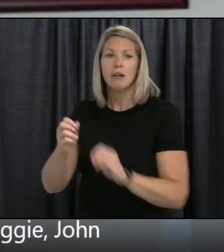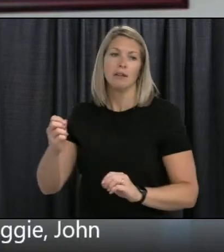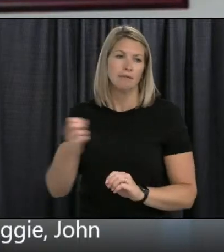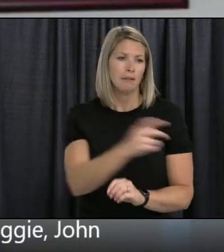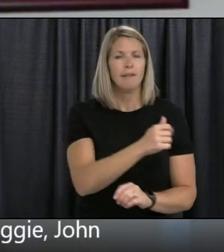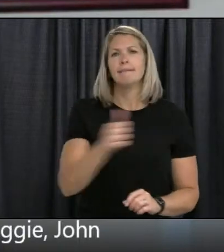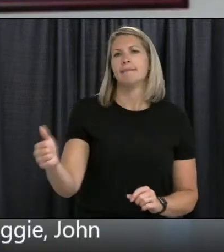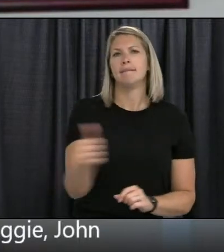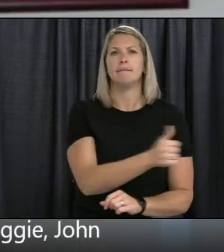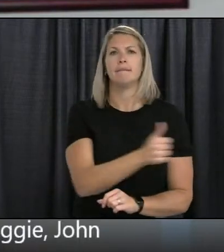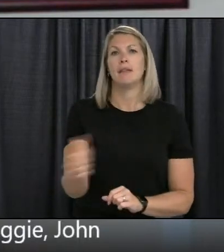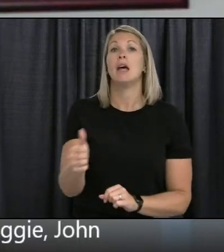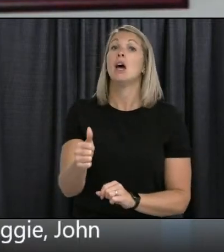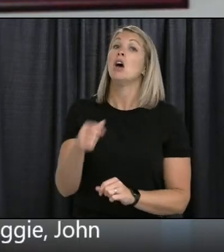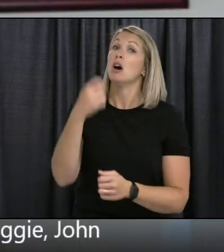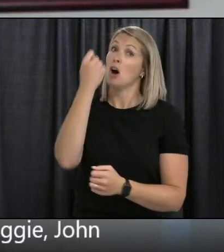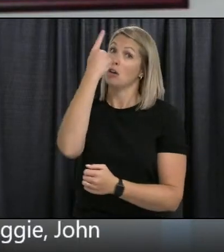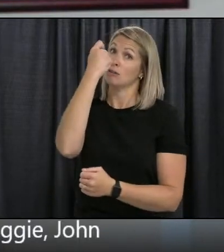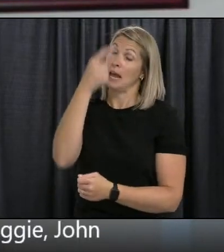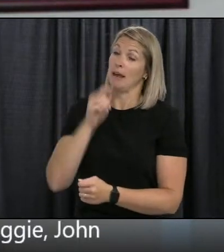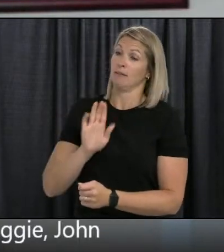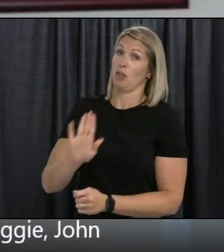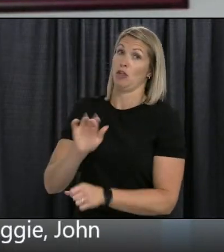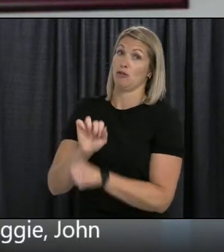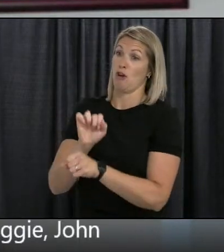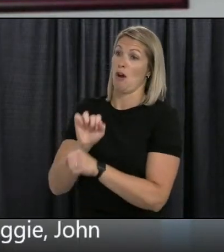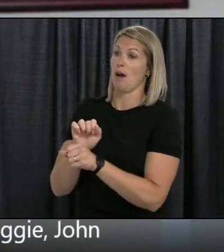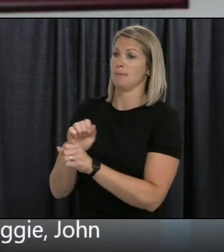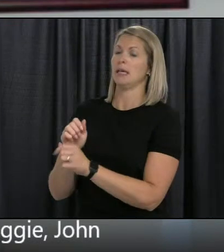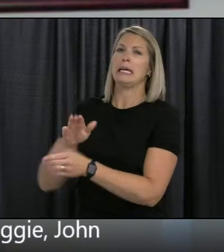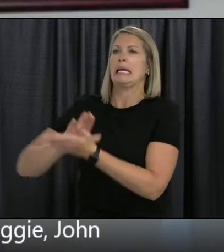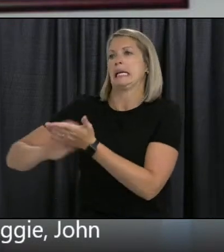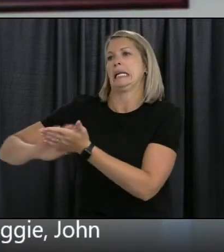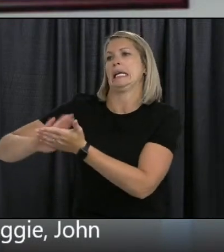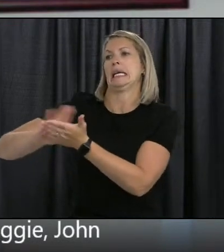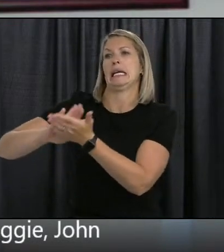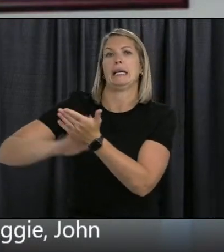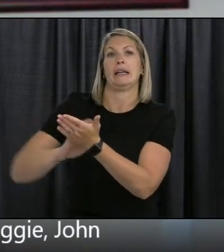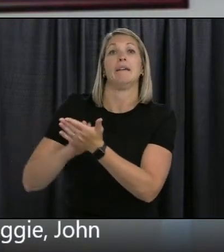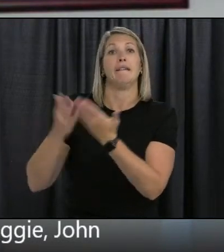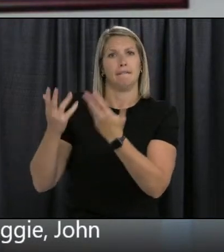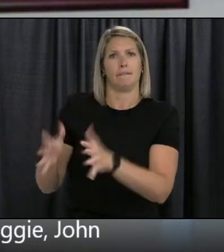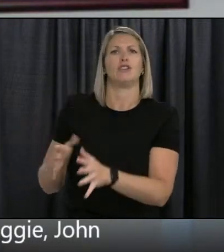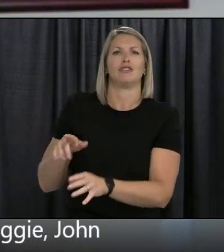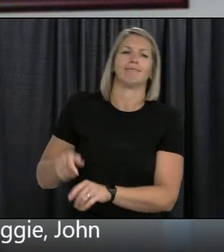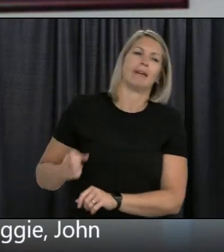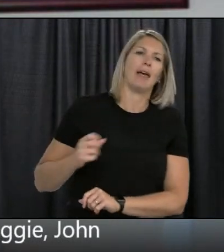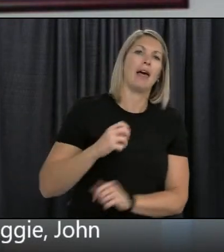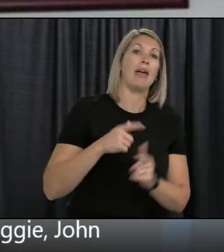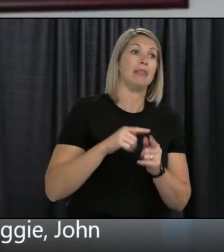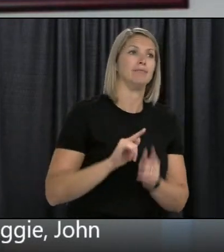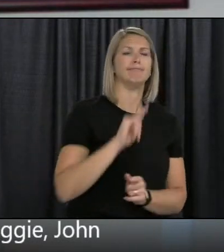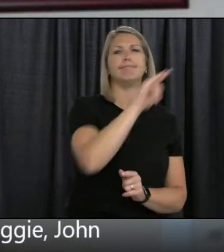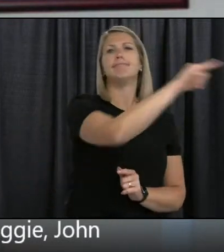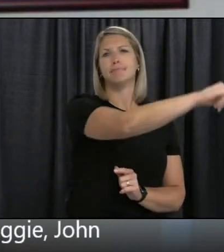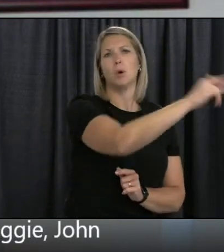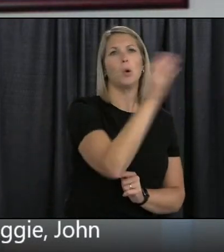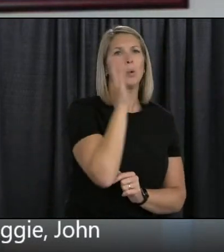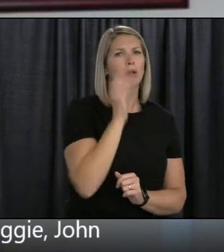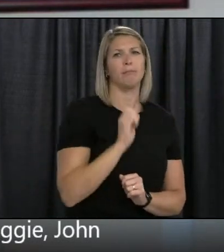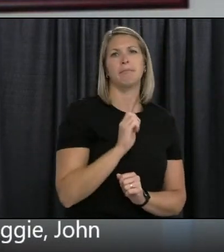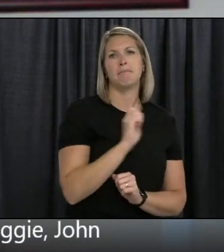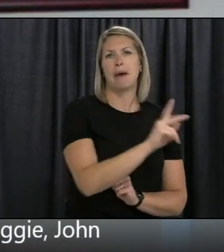would be then cleaned prior to any use by patients. And these individuals would then leave the province expeditiously